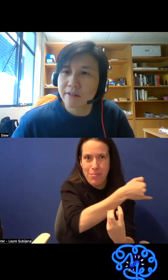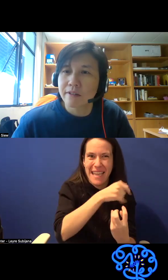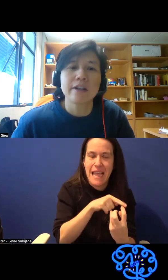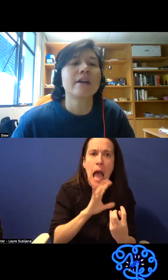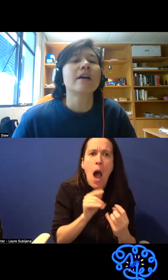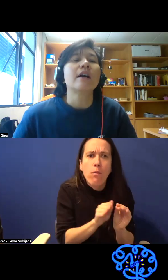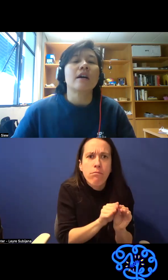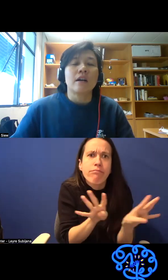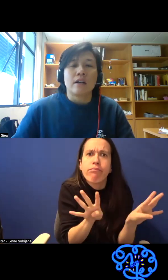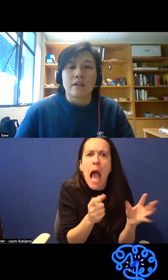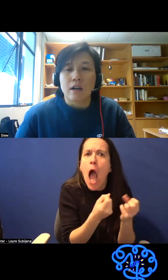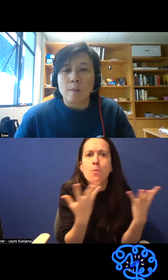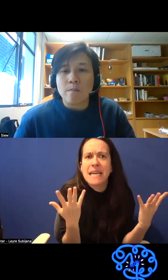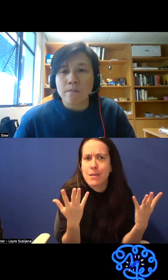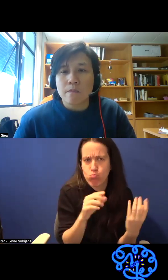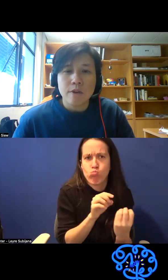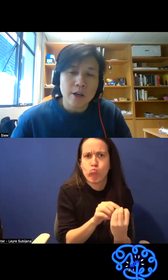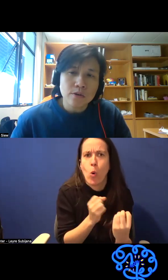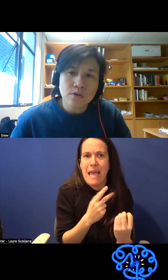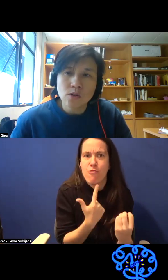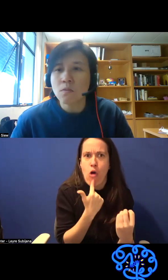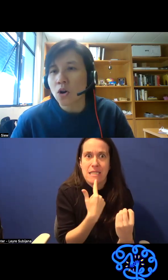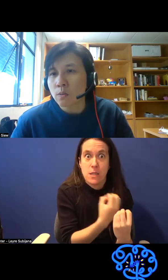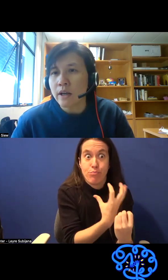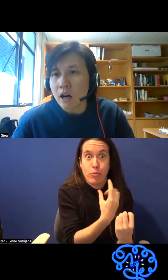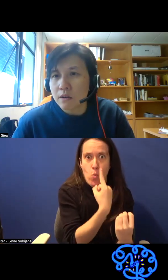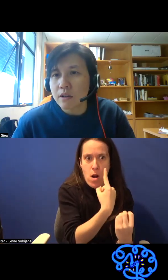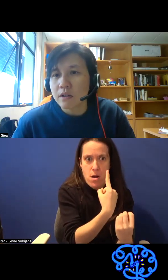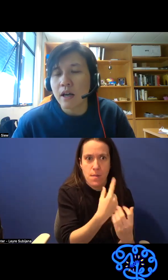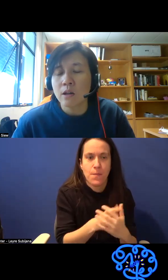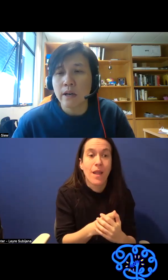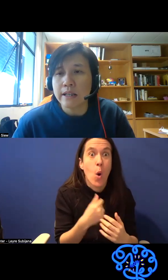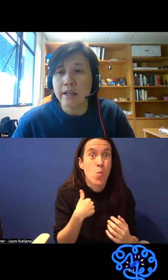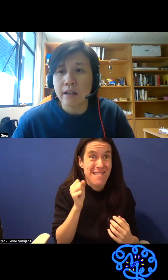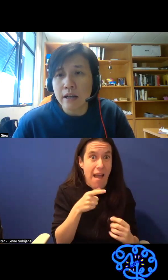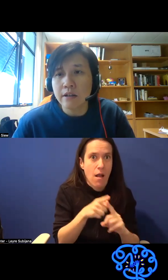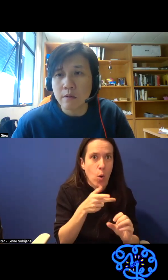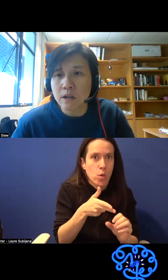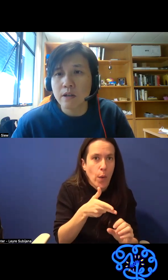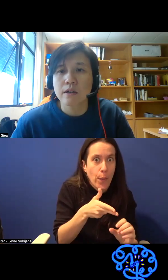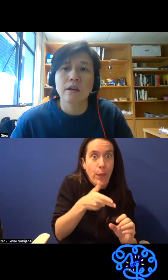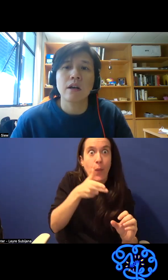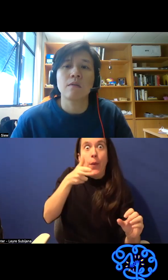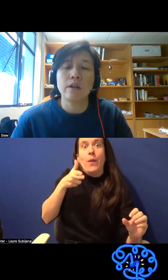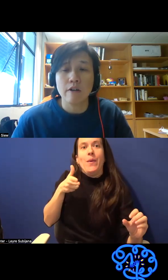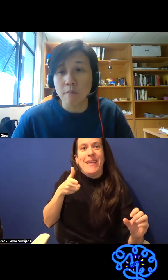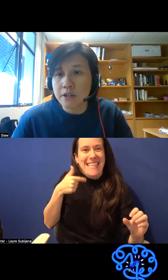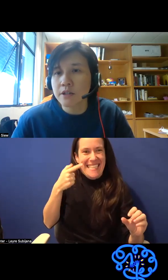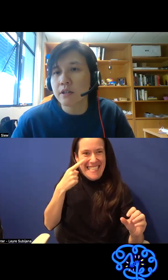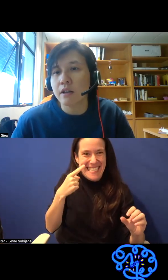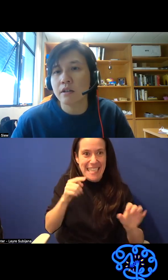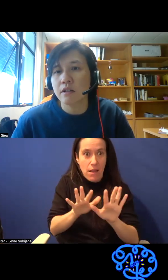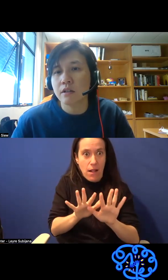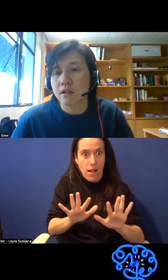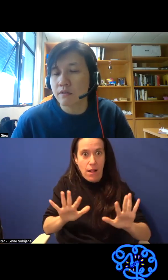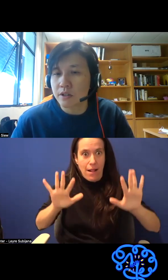around it, right? Um, we can also zoom all the way out and look at the entire network, and we have measures